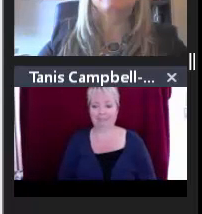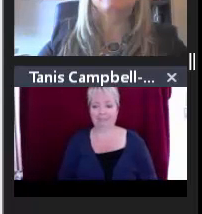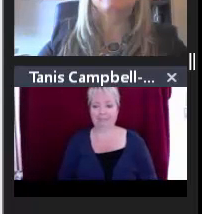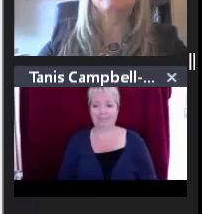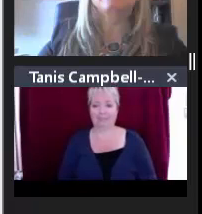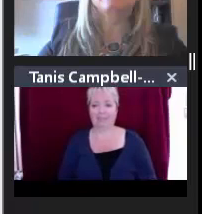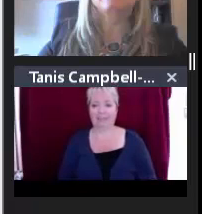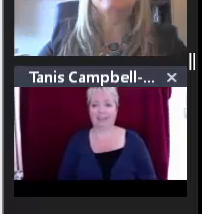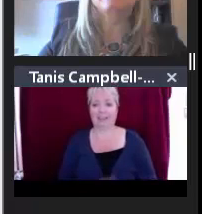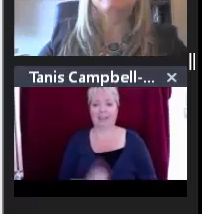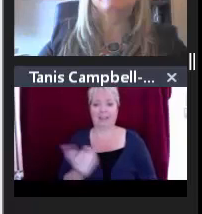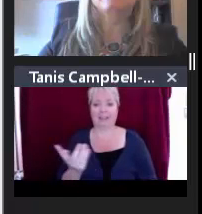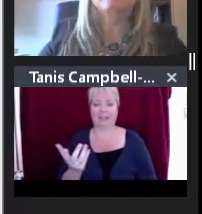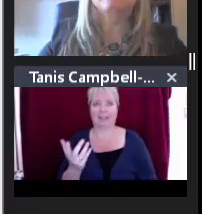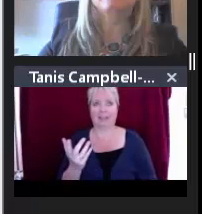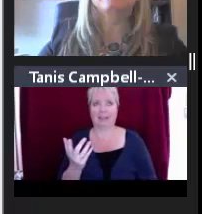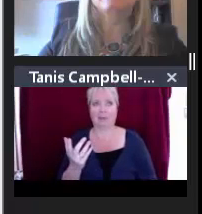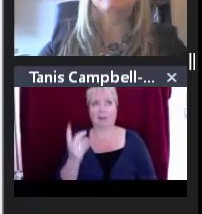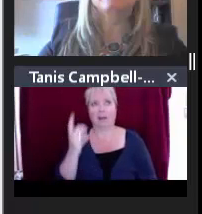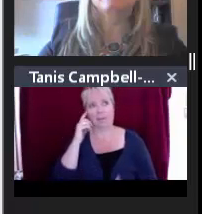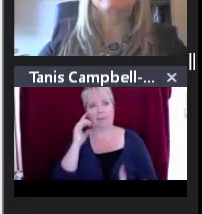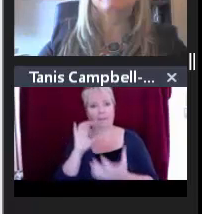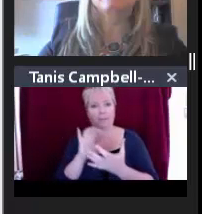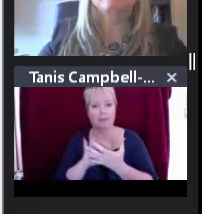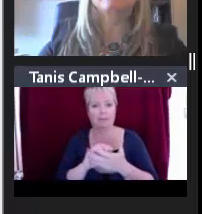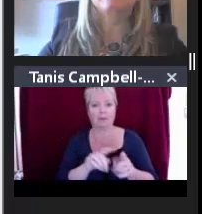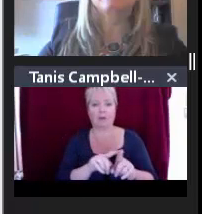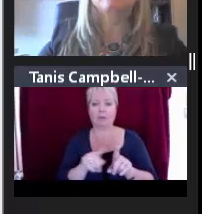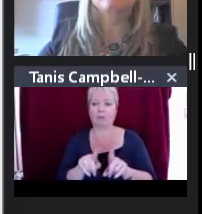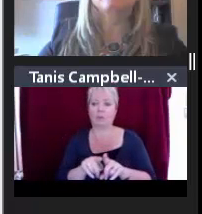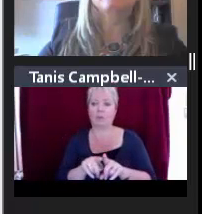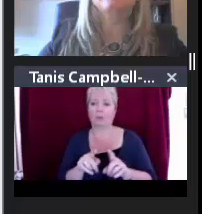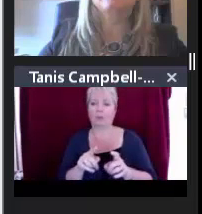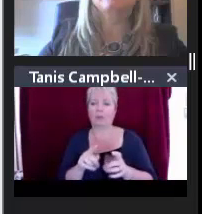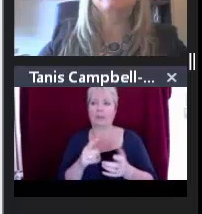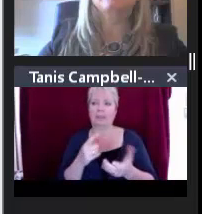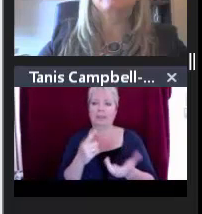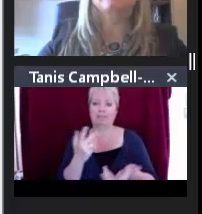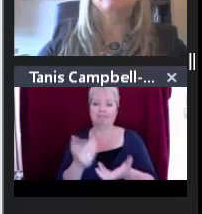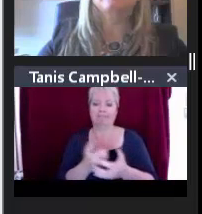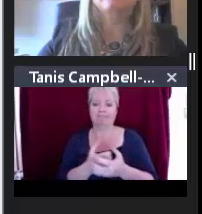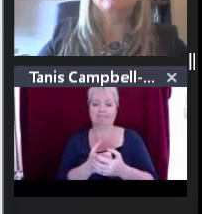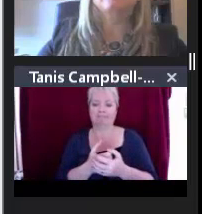I think there's also that in this